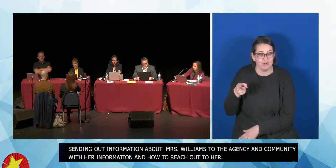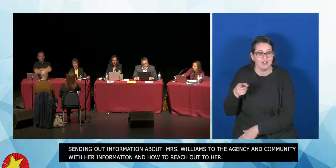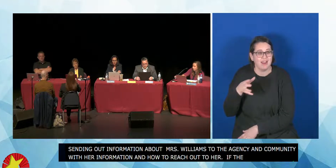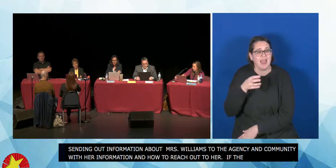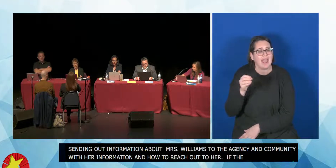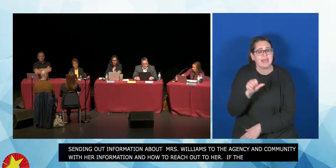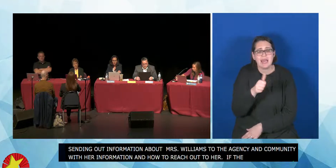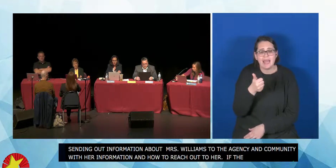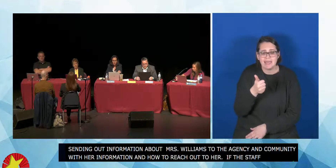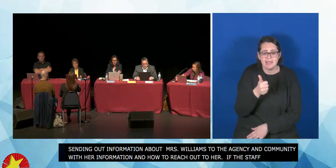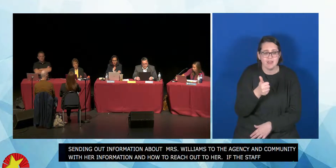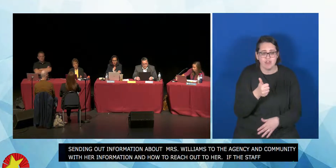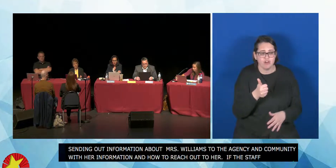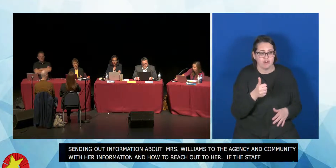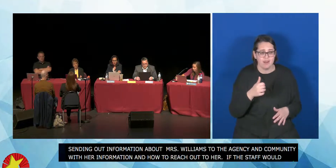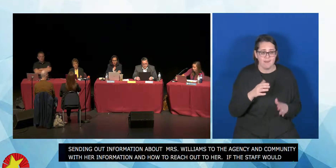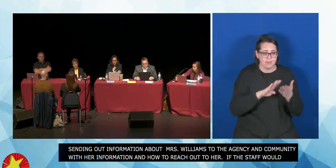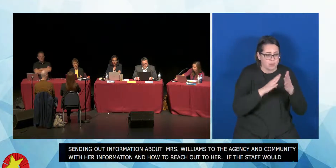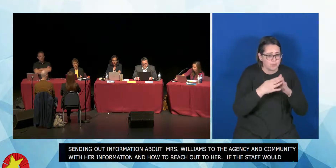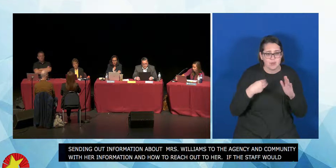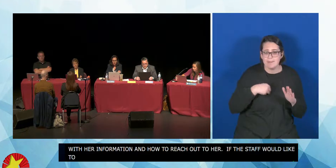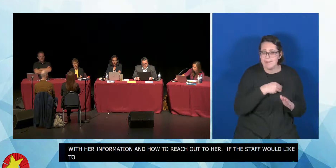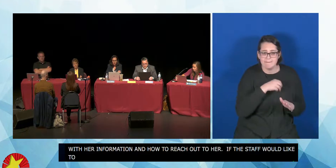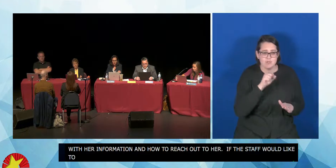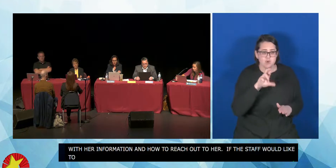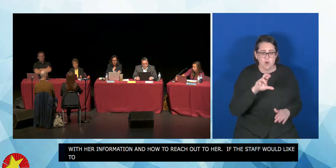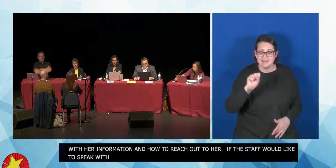stakeholders, including the community.